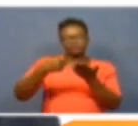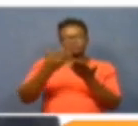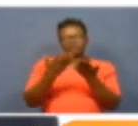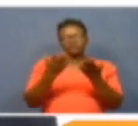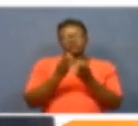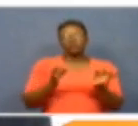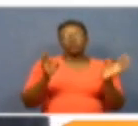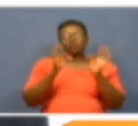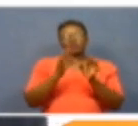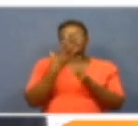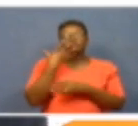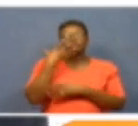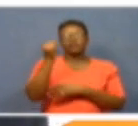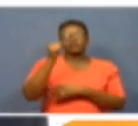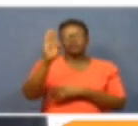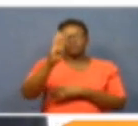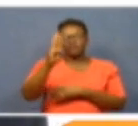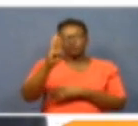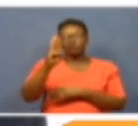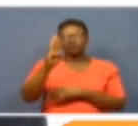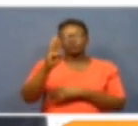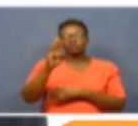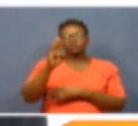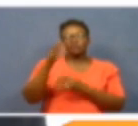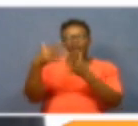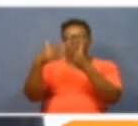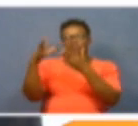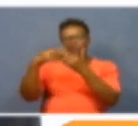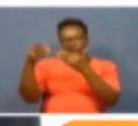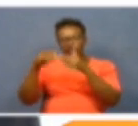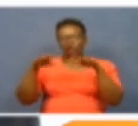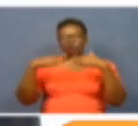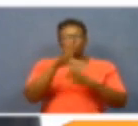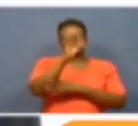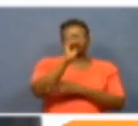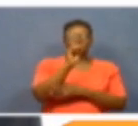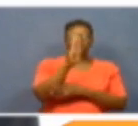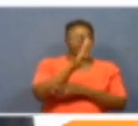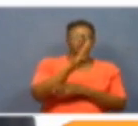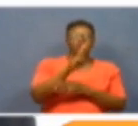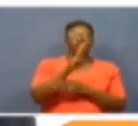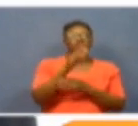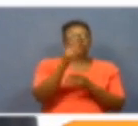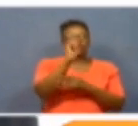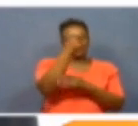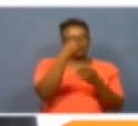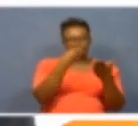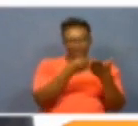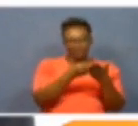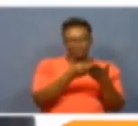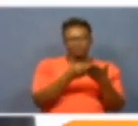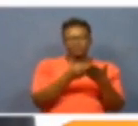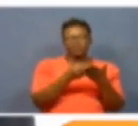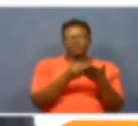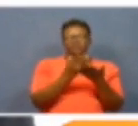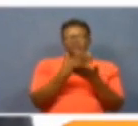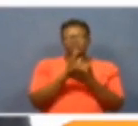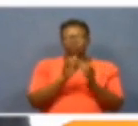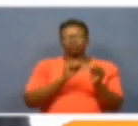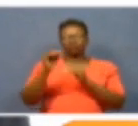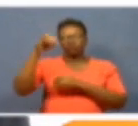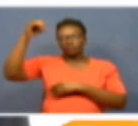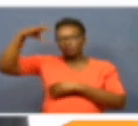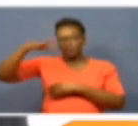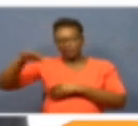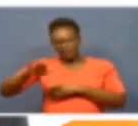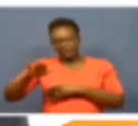$500 million or 50 billion Kenya shillings. And some of them are going, for instance, to energy sector. We signed